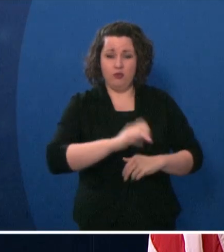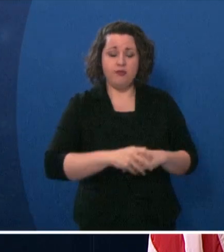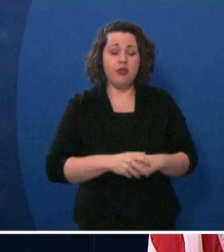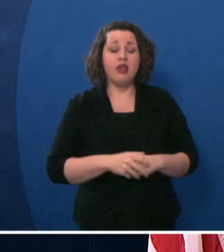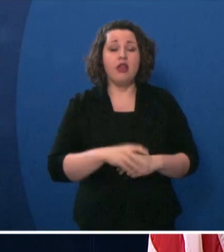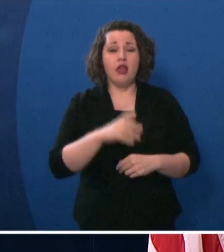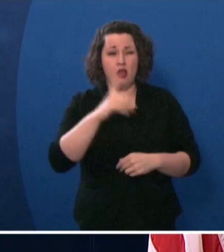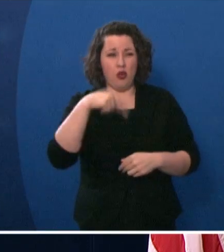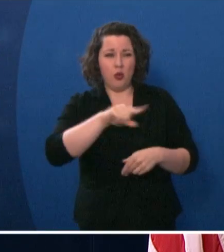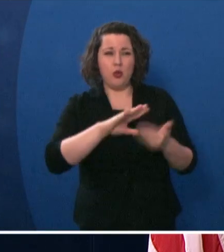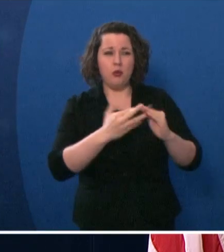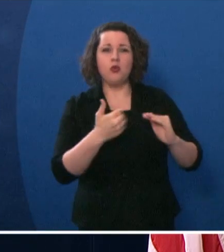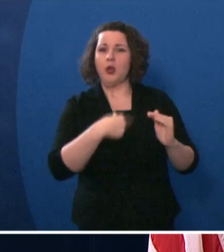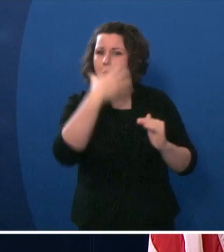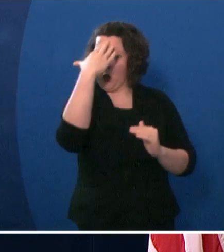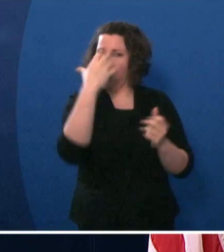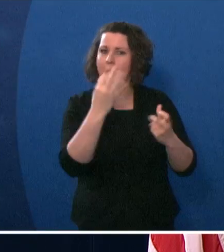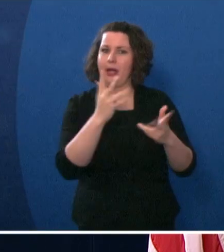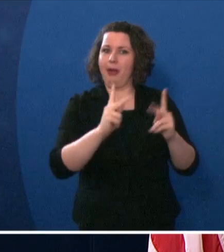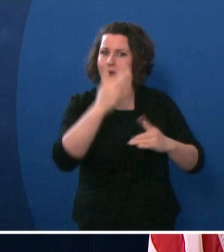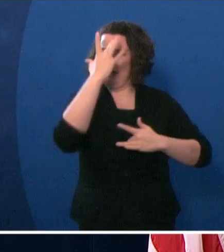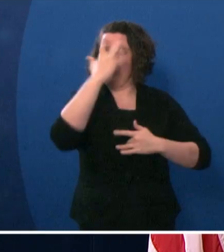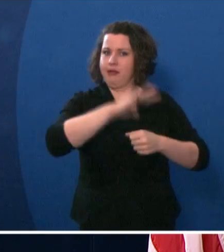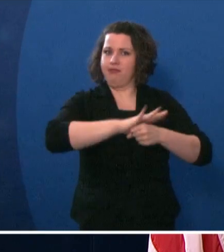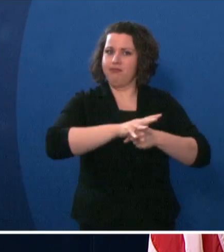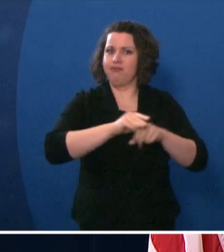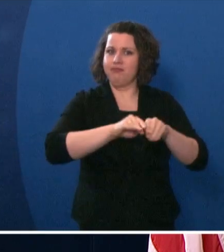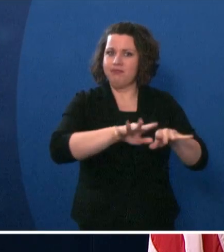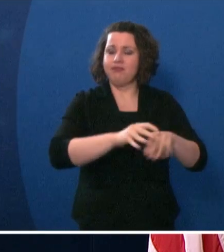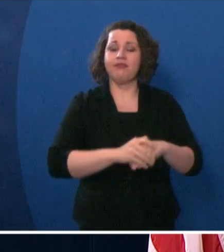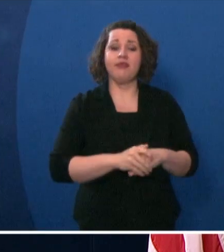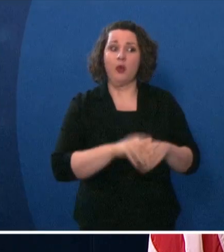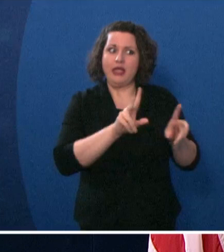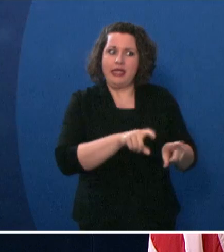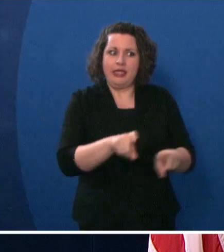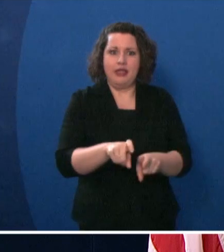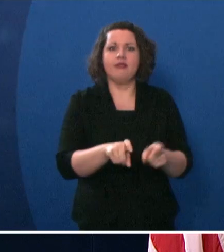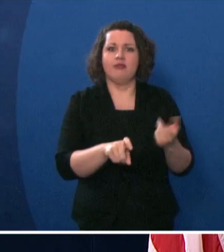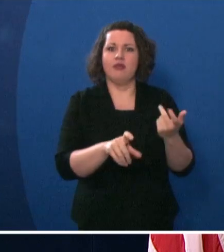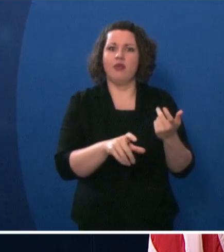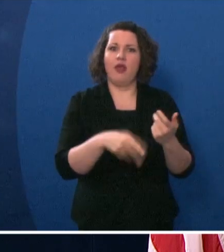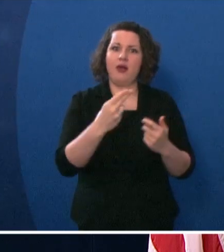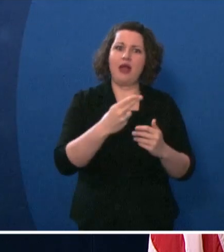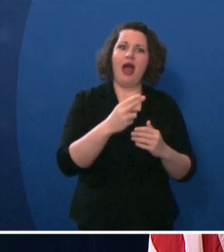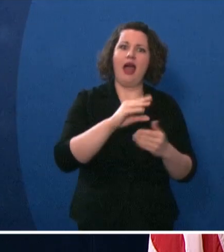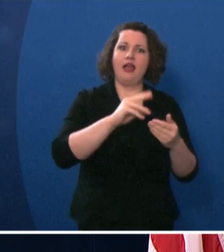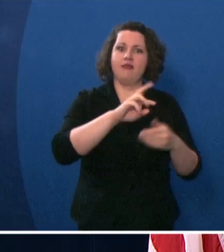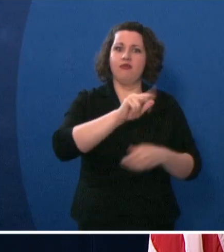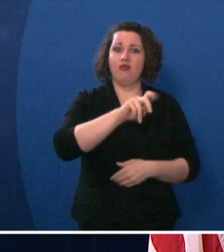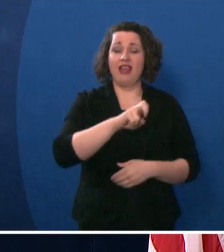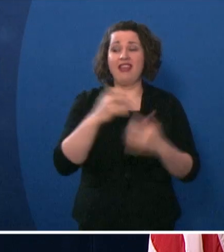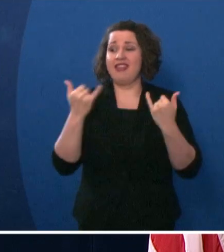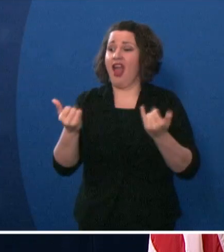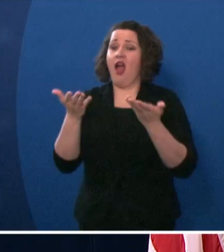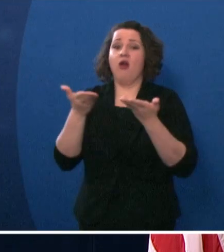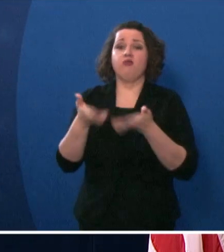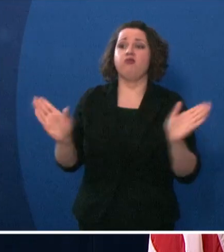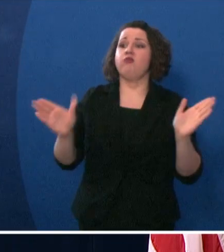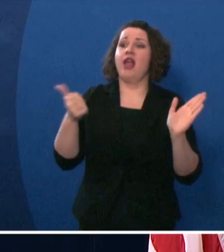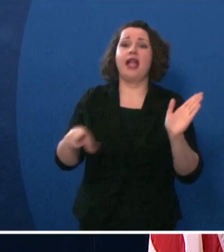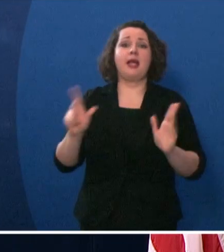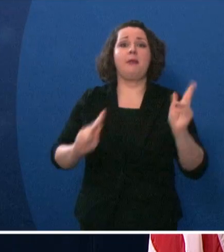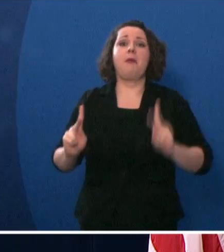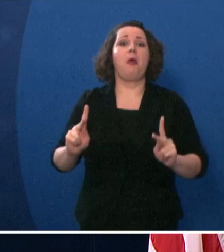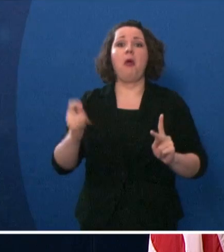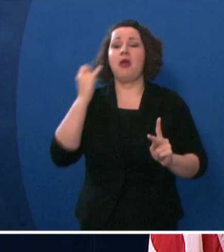we knew that there was an increase in virus activity. Now that we've opened up Test Iowa to anyone, regardless of whether they have symptoms or